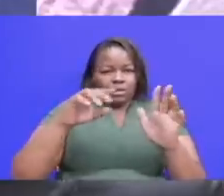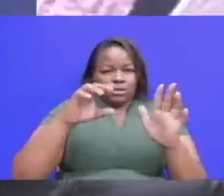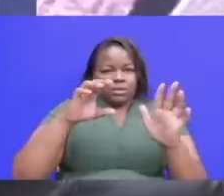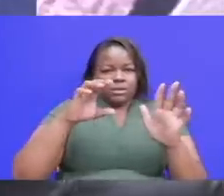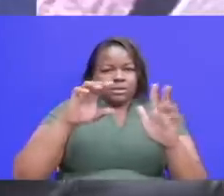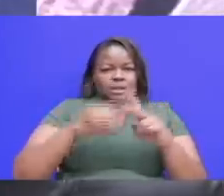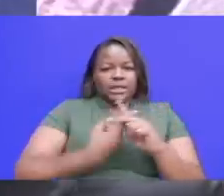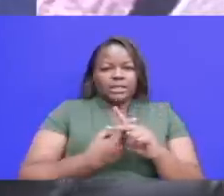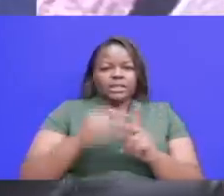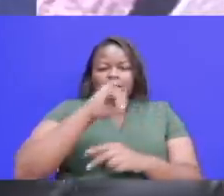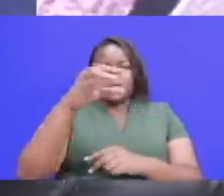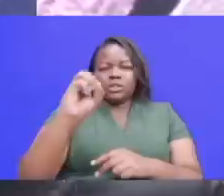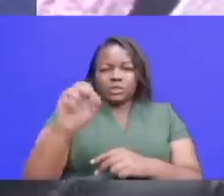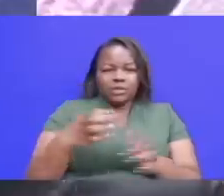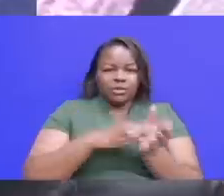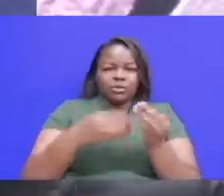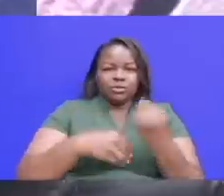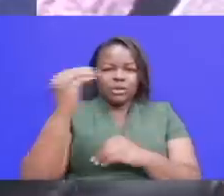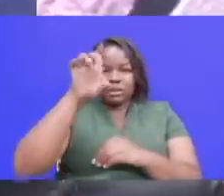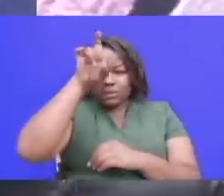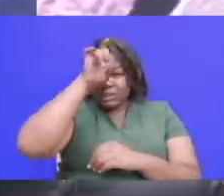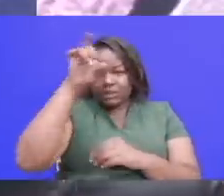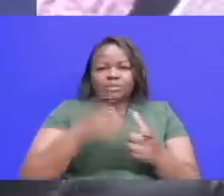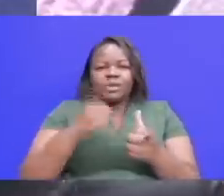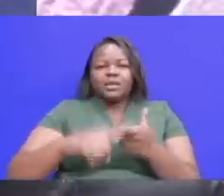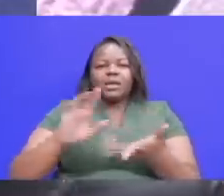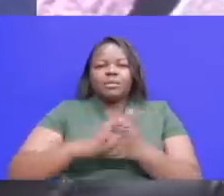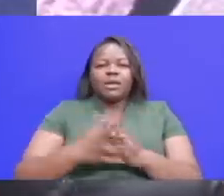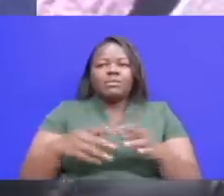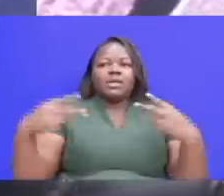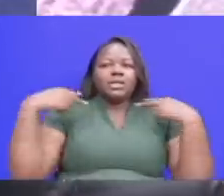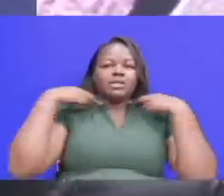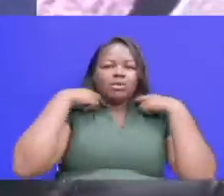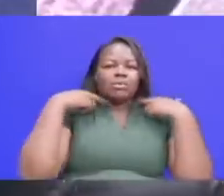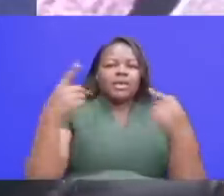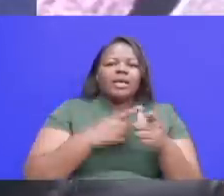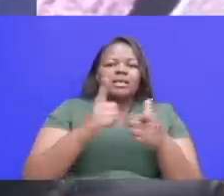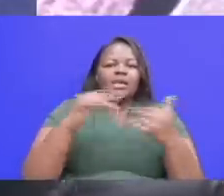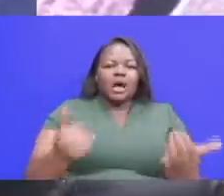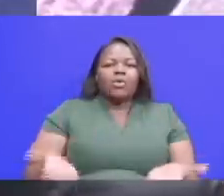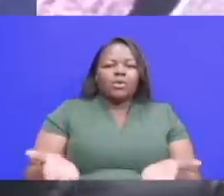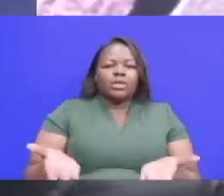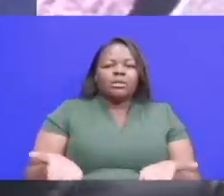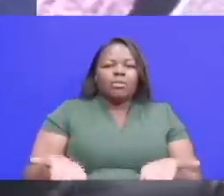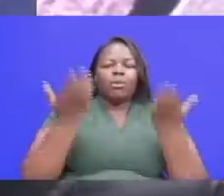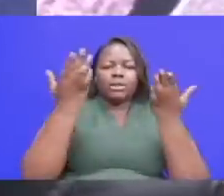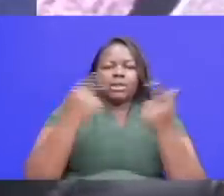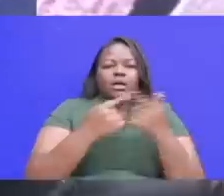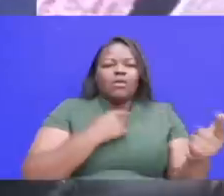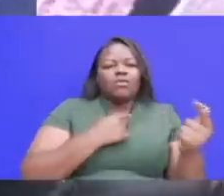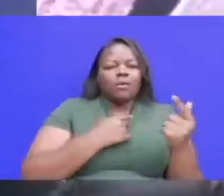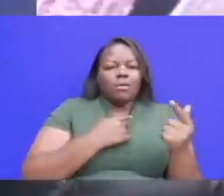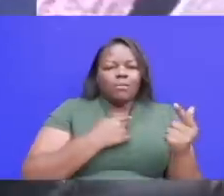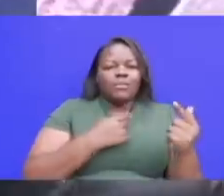sold to Egypt. He's become a slave at Potiphar's house. Mm-hmm. Then he's promoted. He's promoted. He, you know, they say from